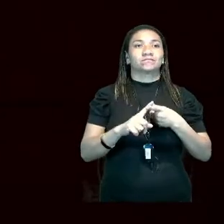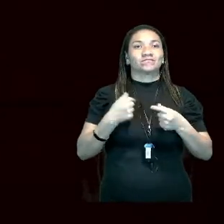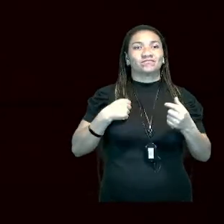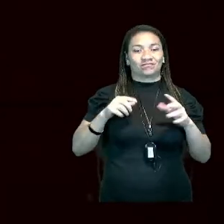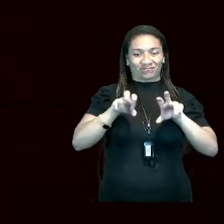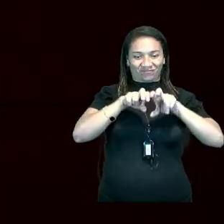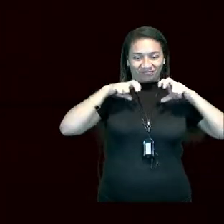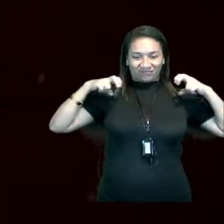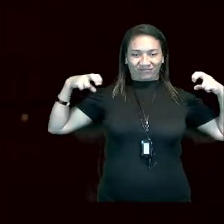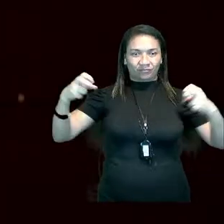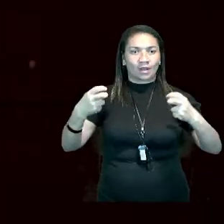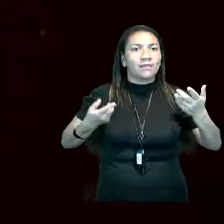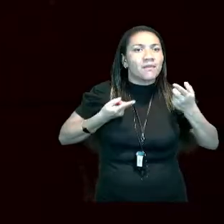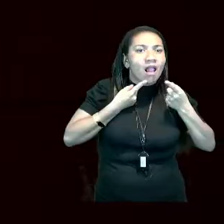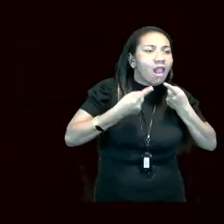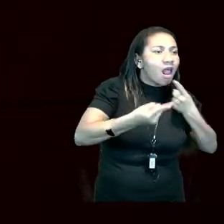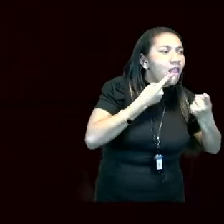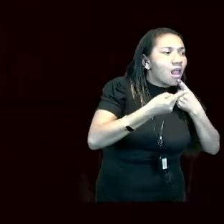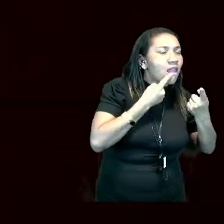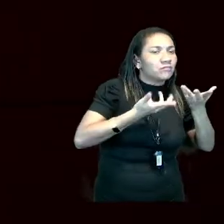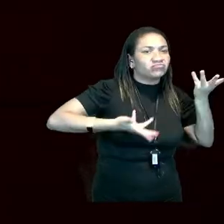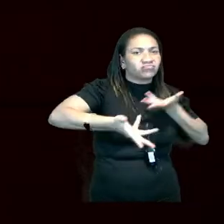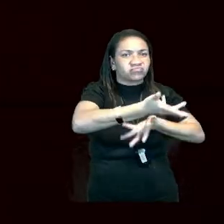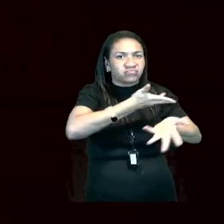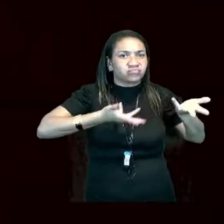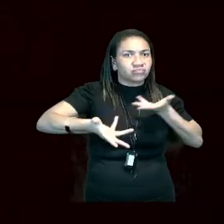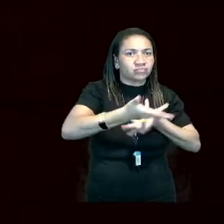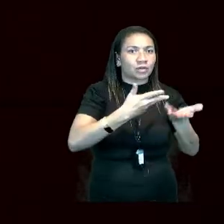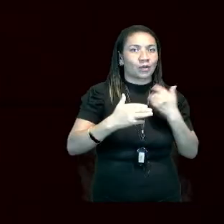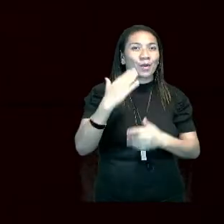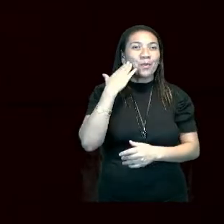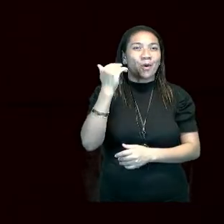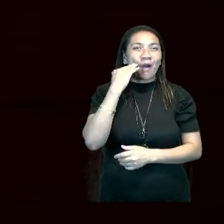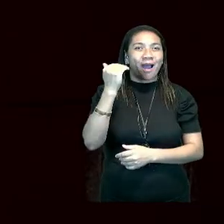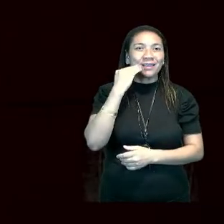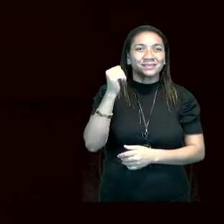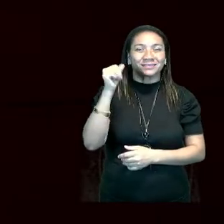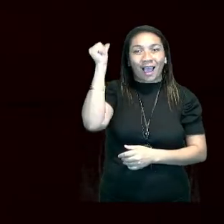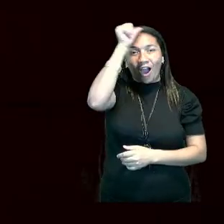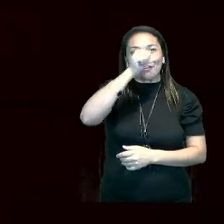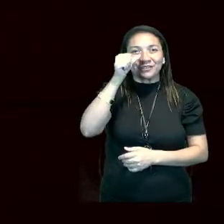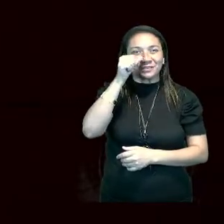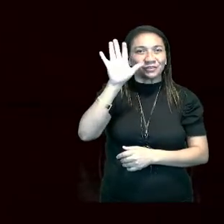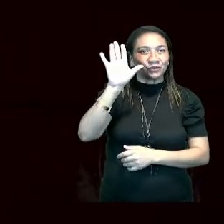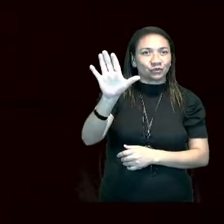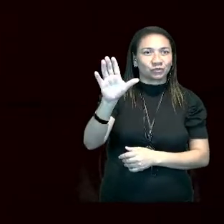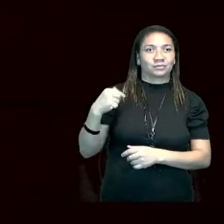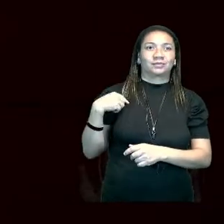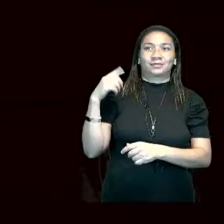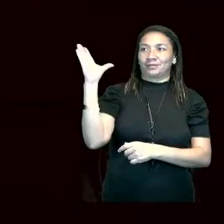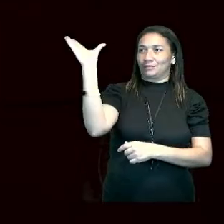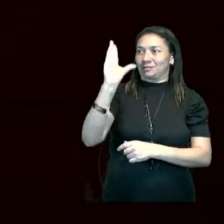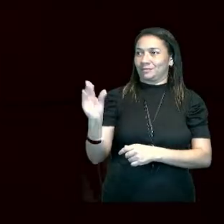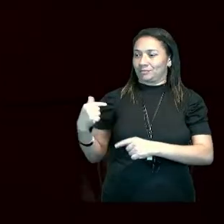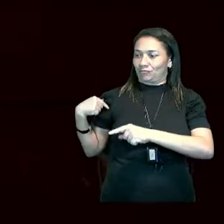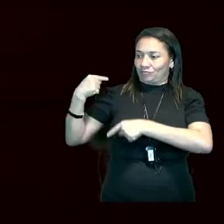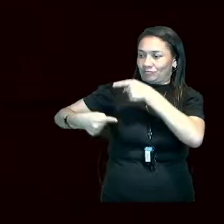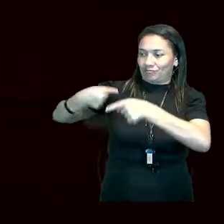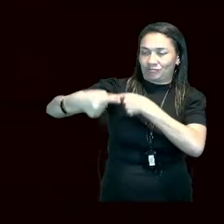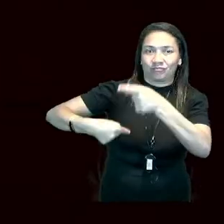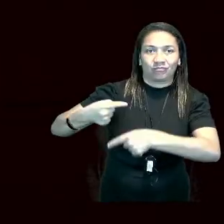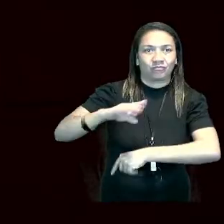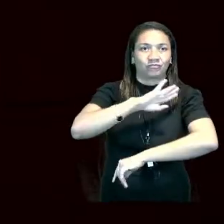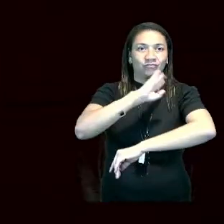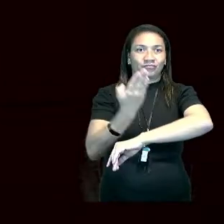have the chance to develop our first dialogue space called African Women and Afro-descendant Women in Spaces